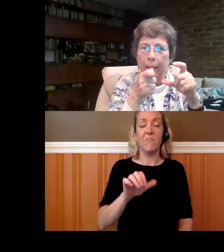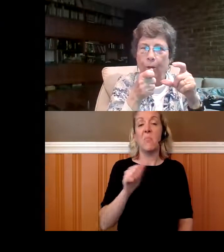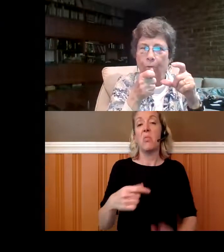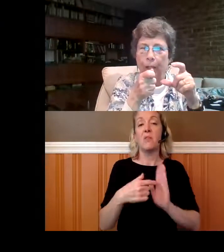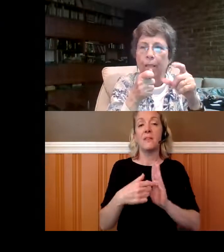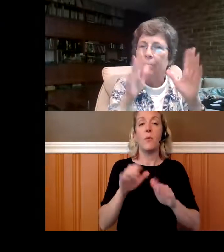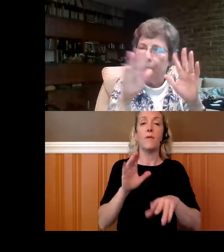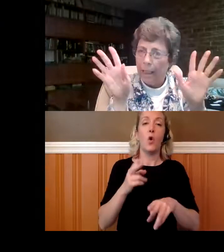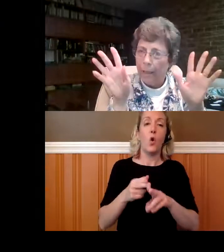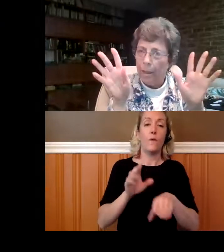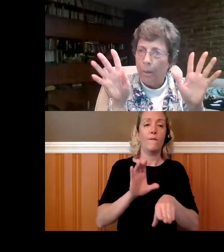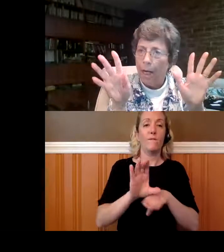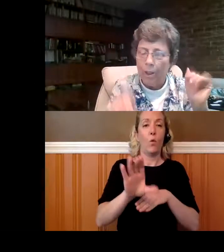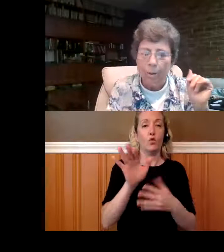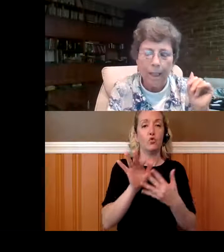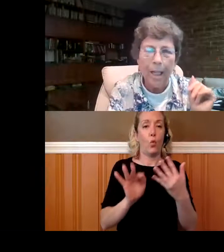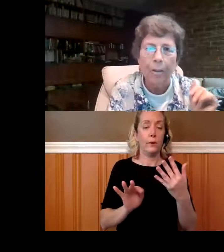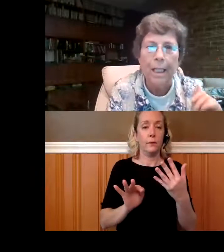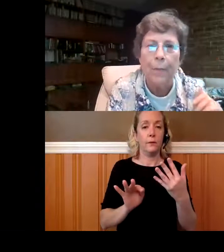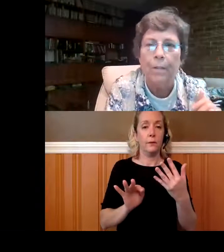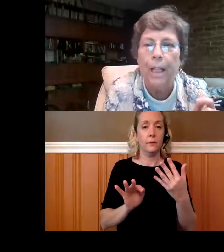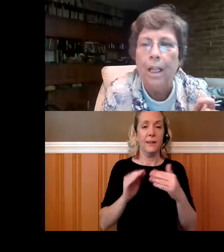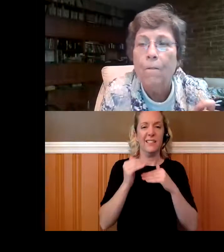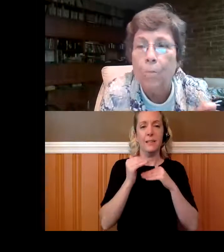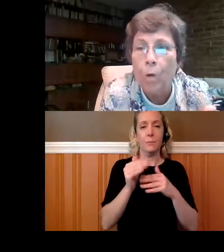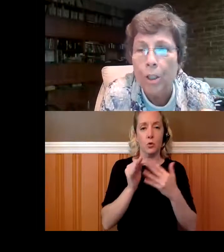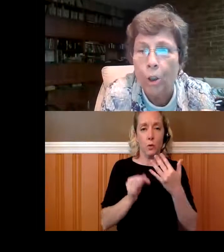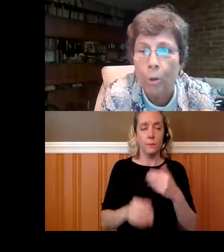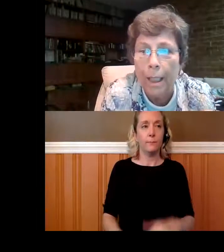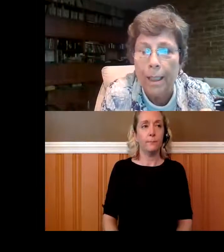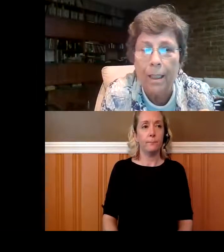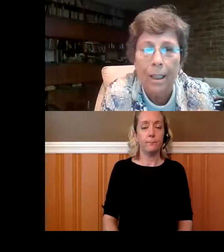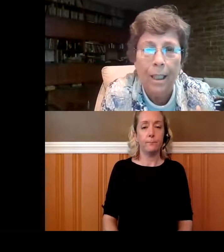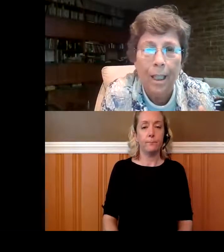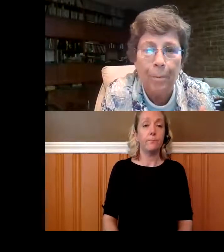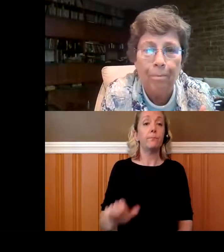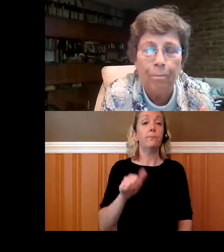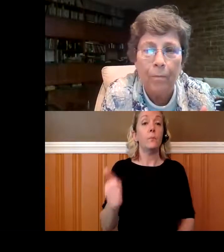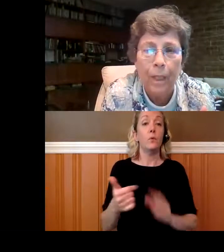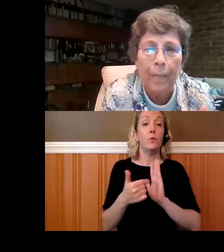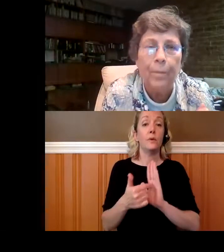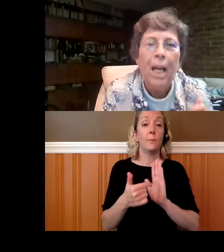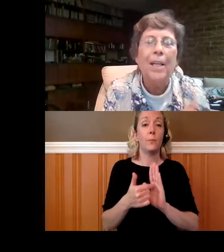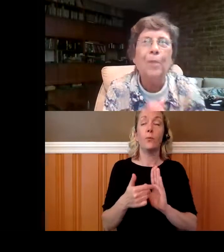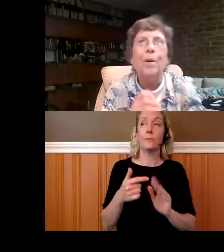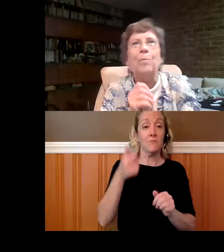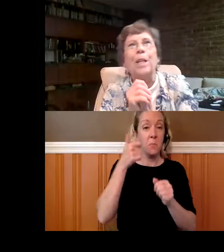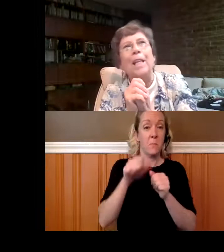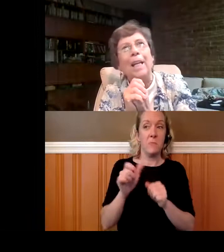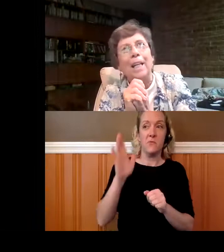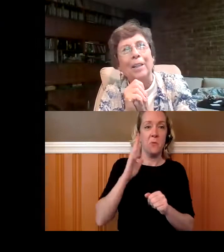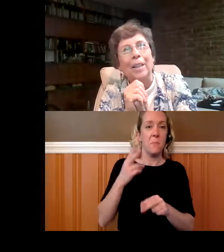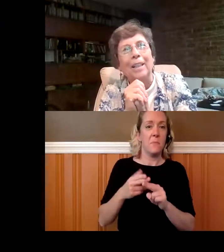a forced choice thing. Another one was it's the same Gallaudet student who